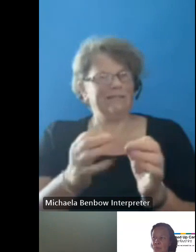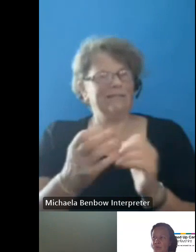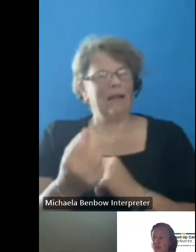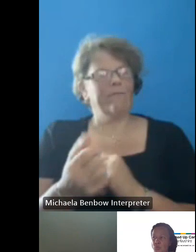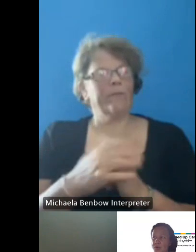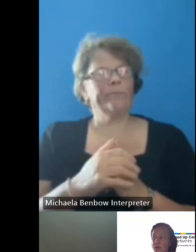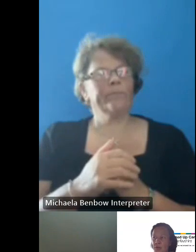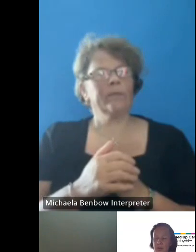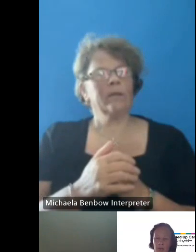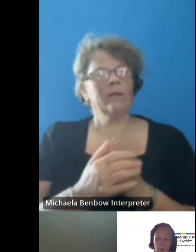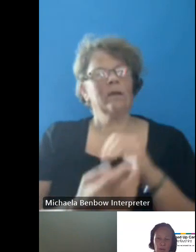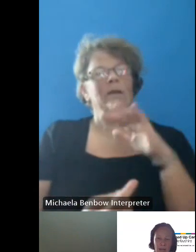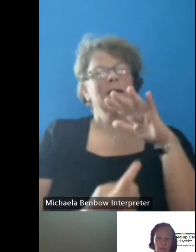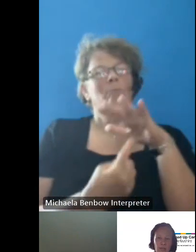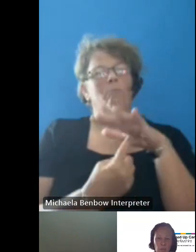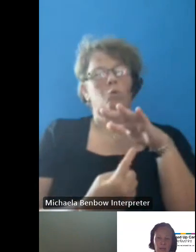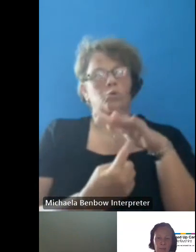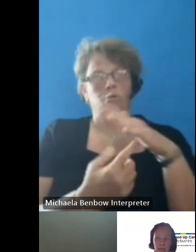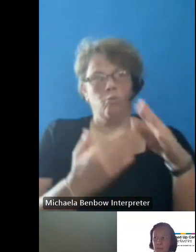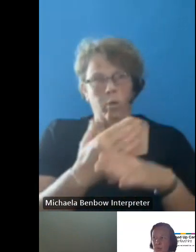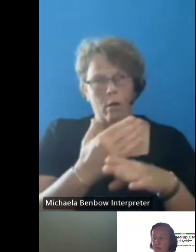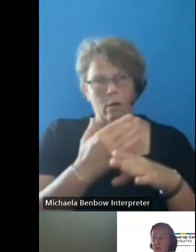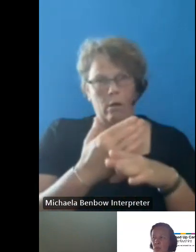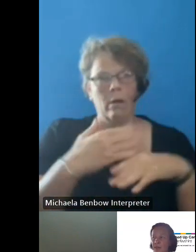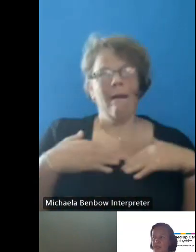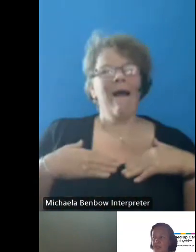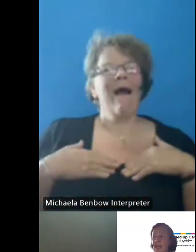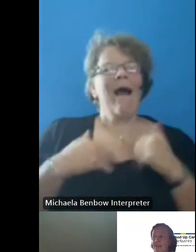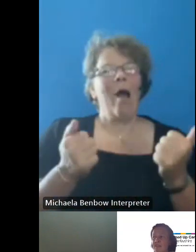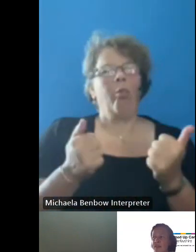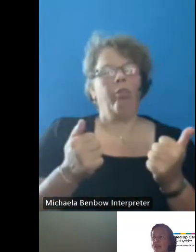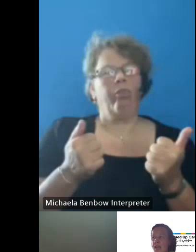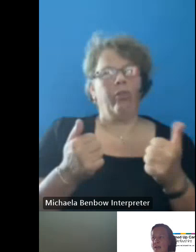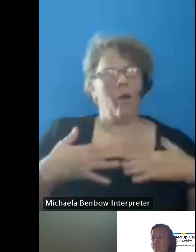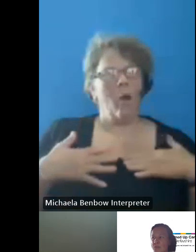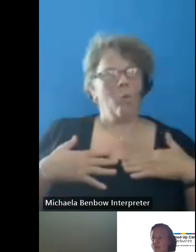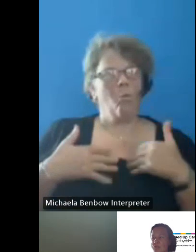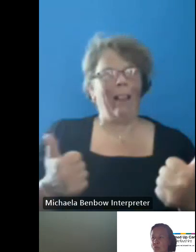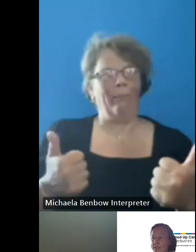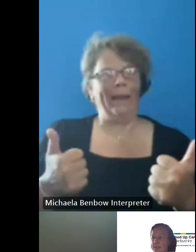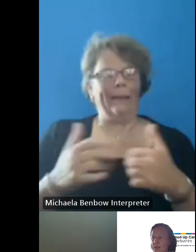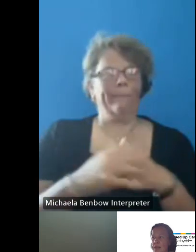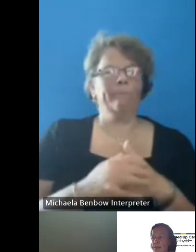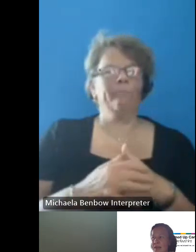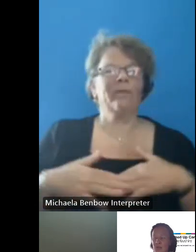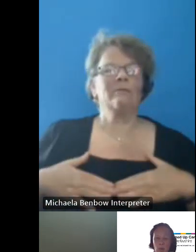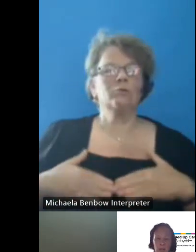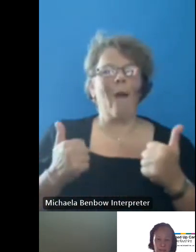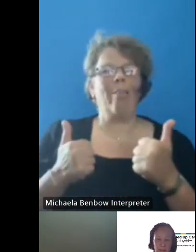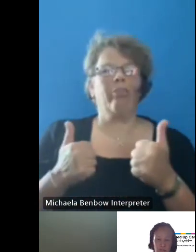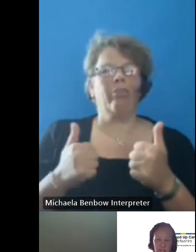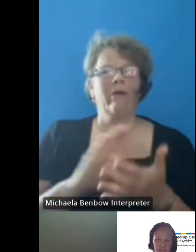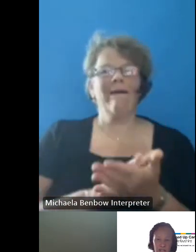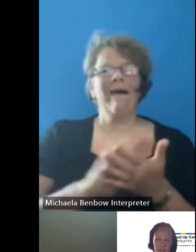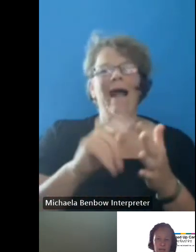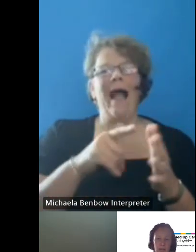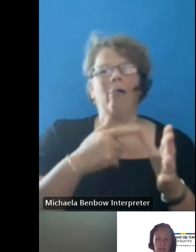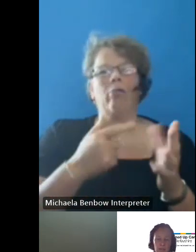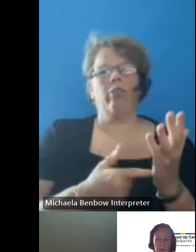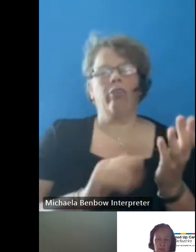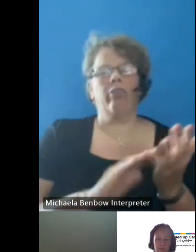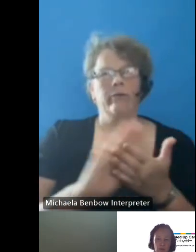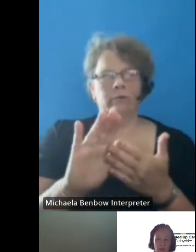have important work with our health and wellbeing boards as well. So they have sort of joint health and wellbeing